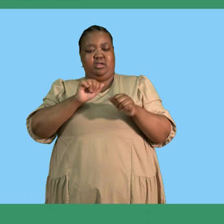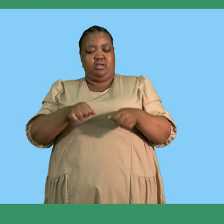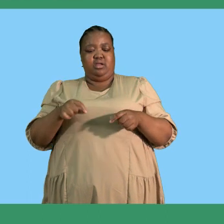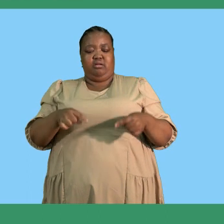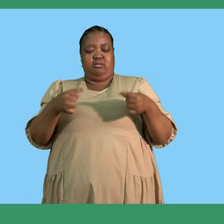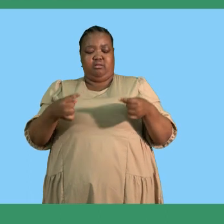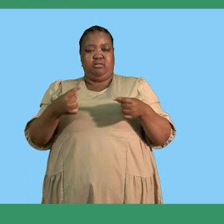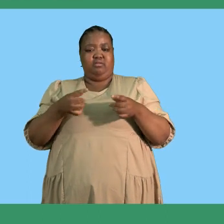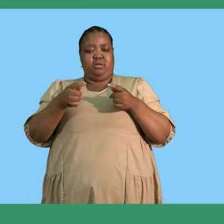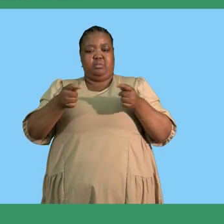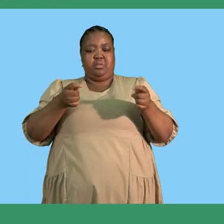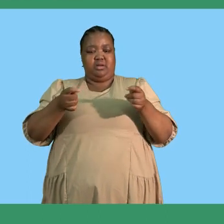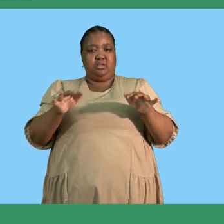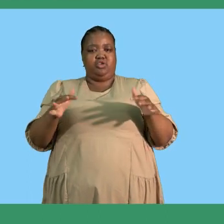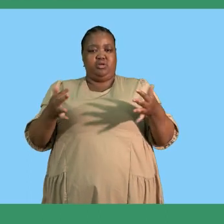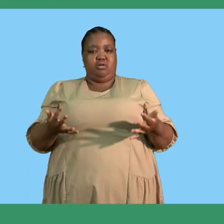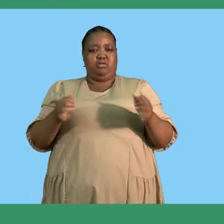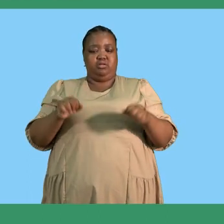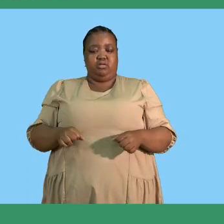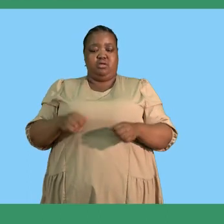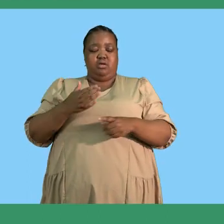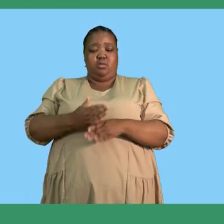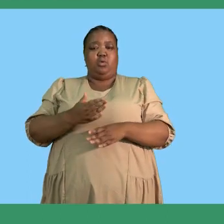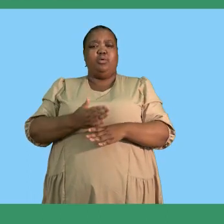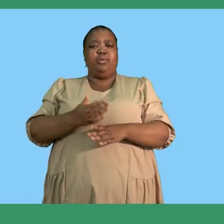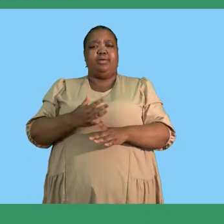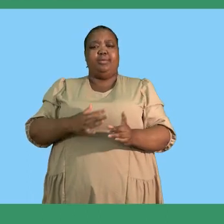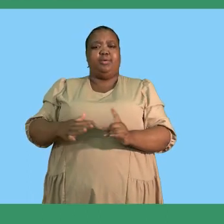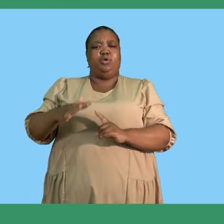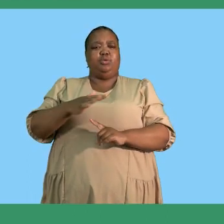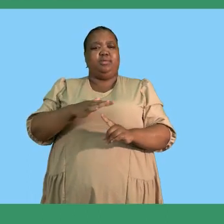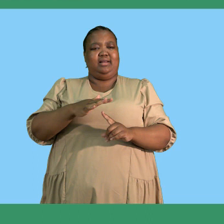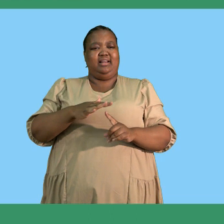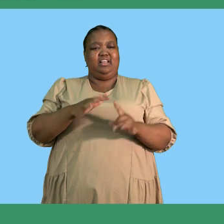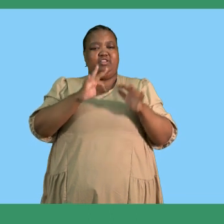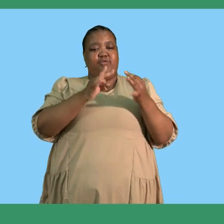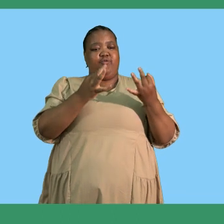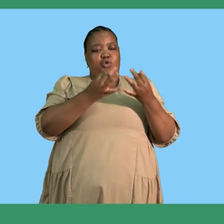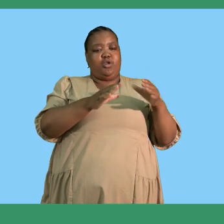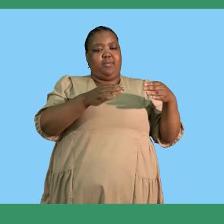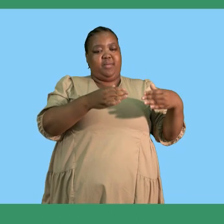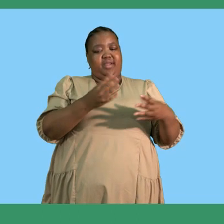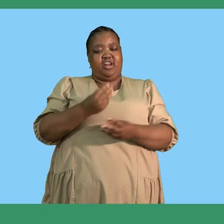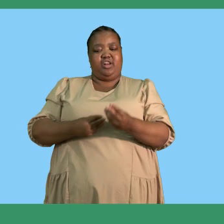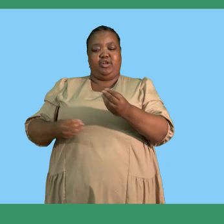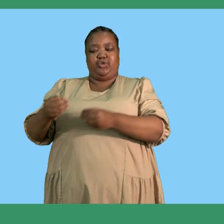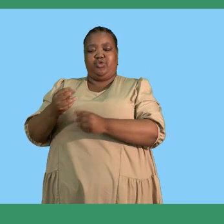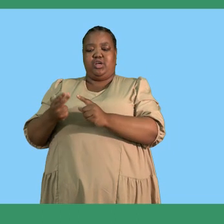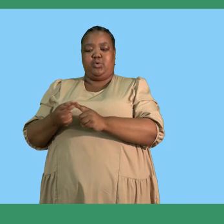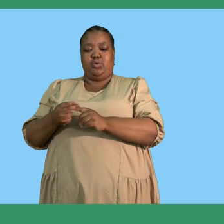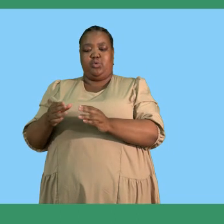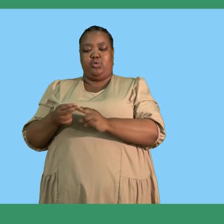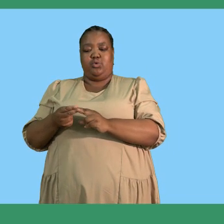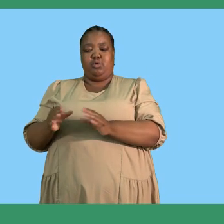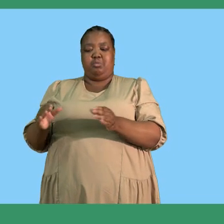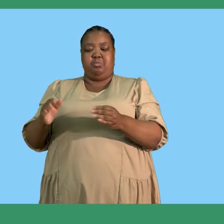we manage conflict, and the difference between a workplace forum and a trade union. Now, the new